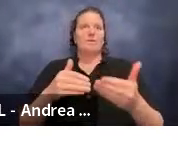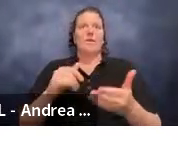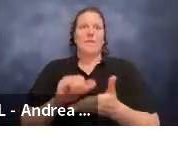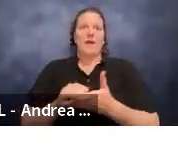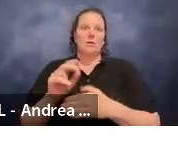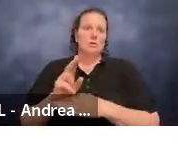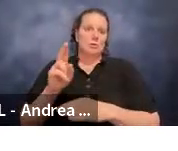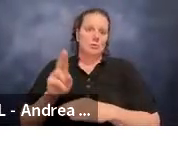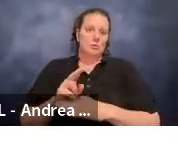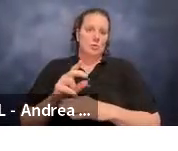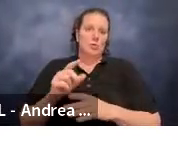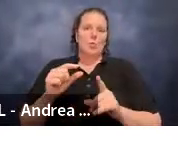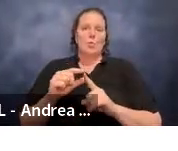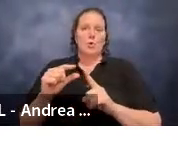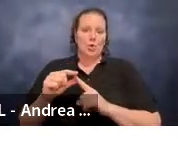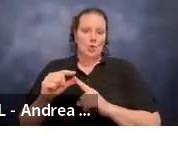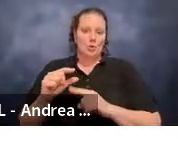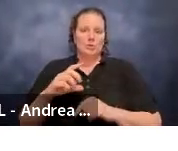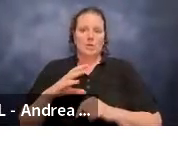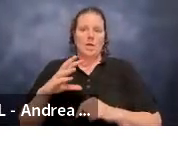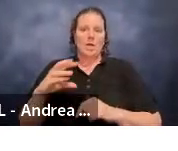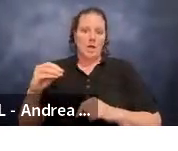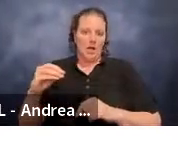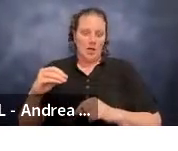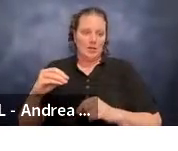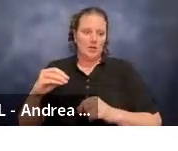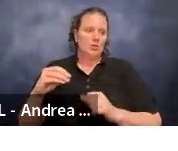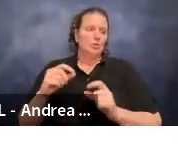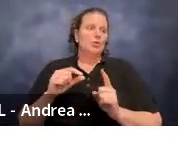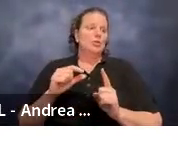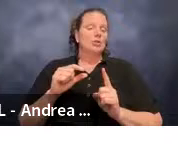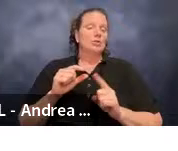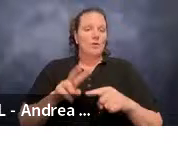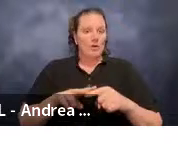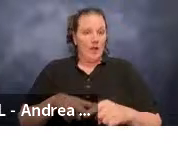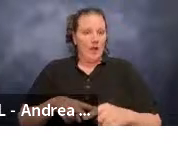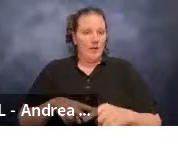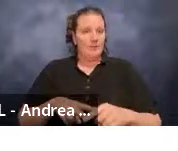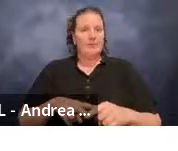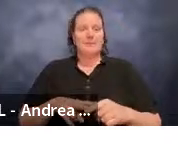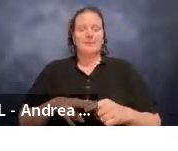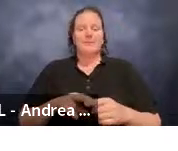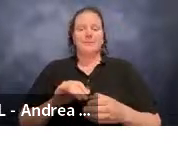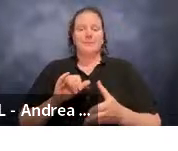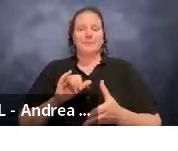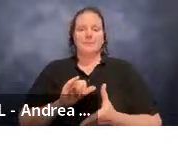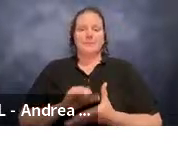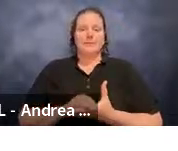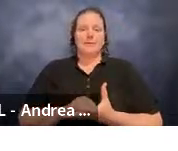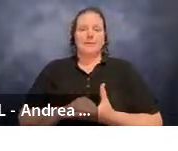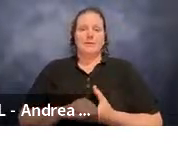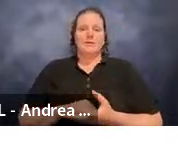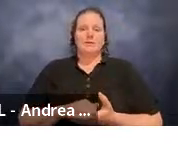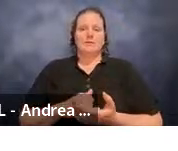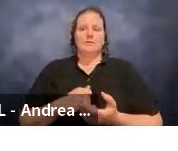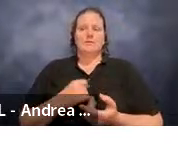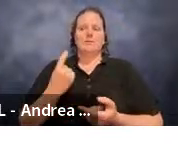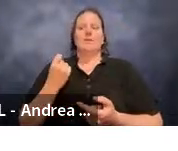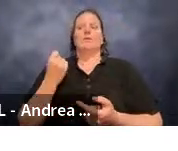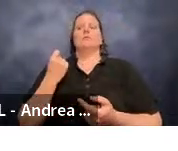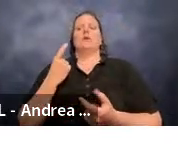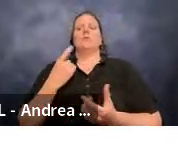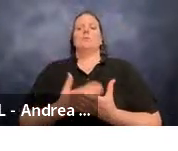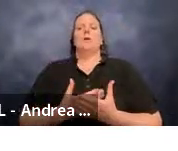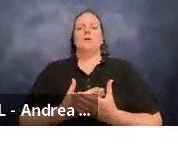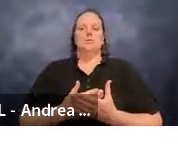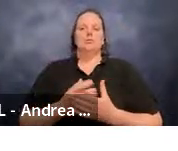using words and just terminology that is something that can be understood well. As Travis said, we're